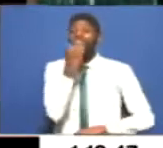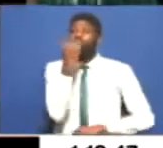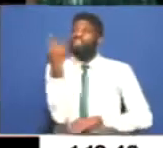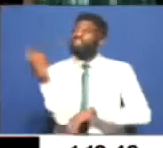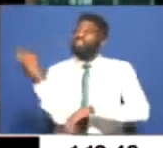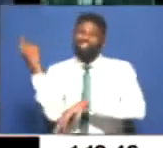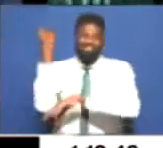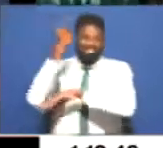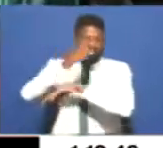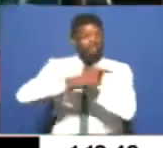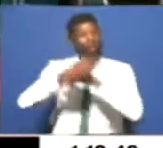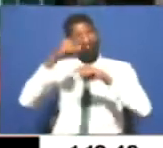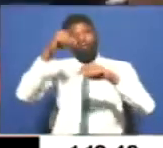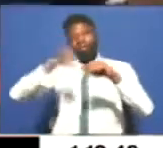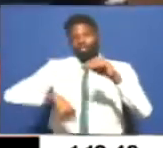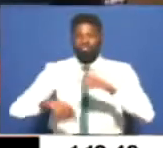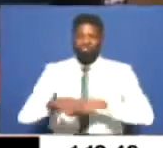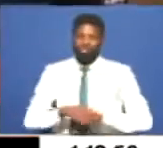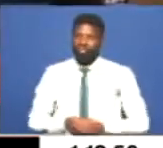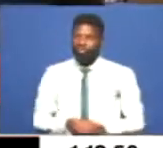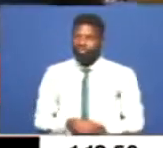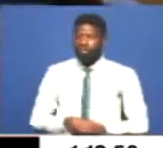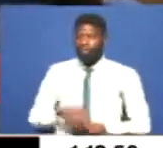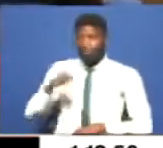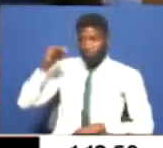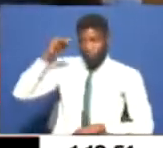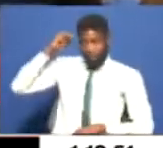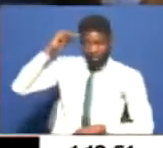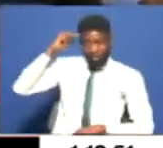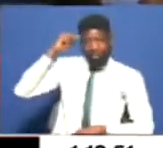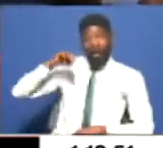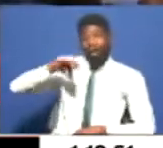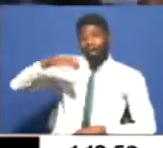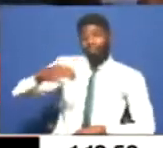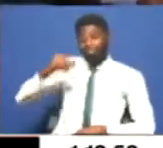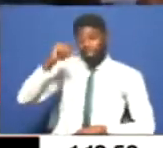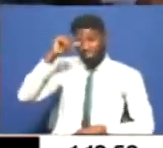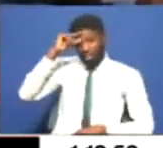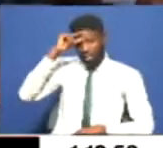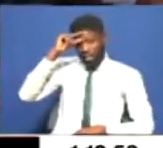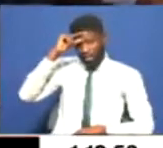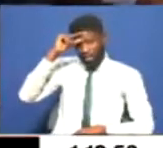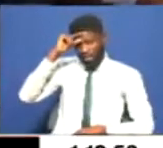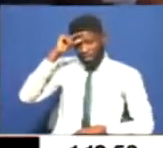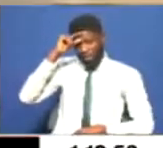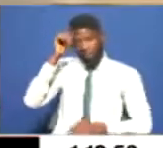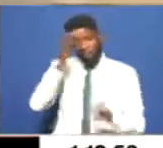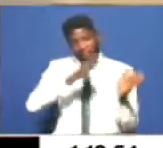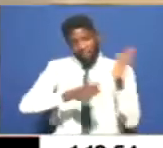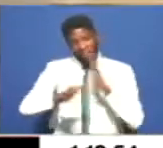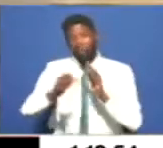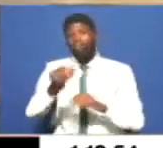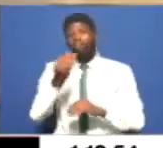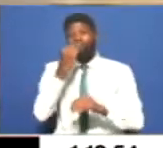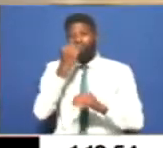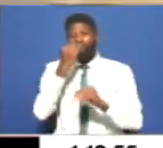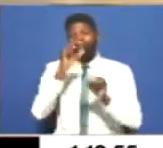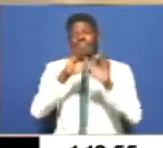The Mandera County government is looking to disburse relief assistance food to some 45,000 households in the region.